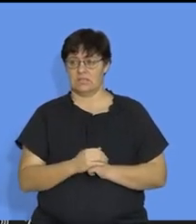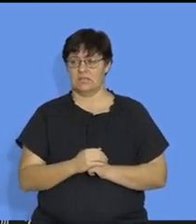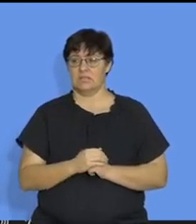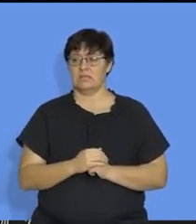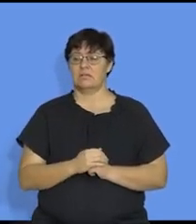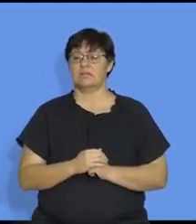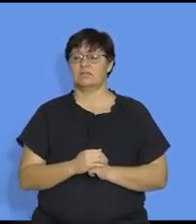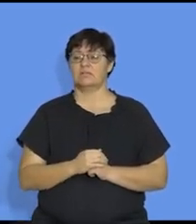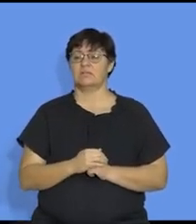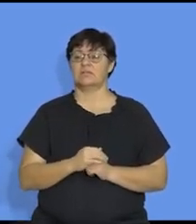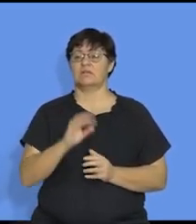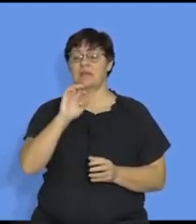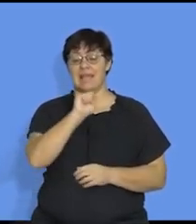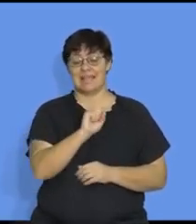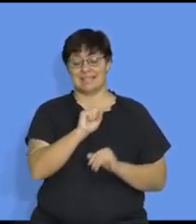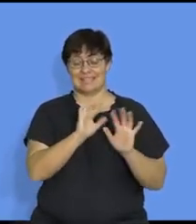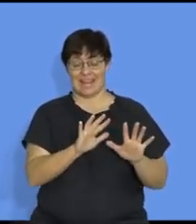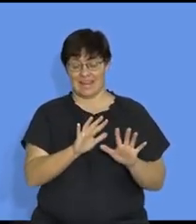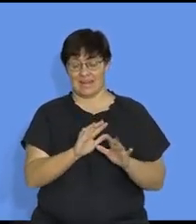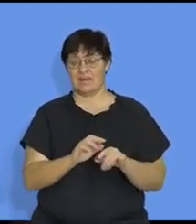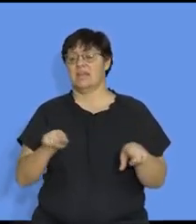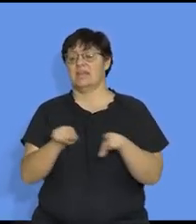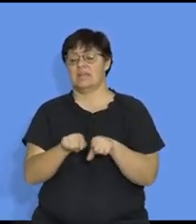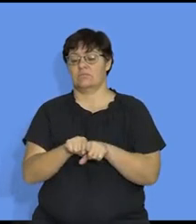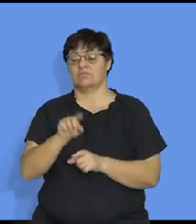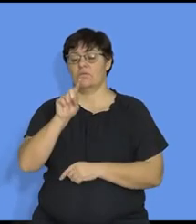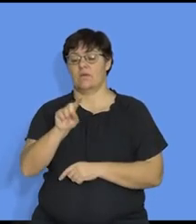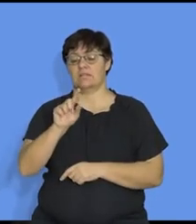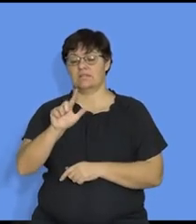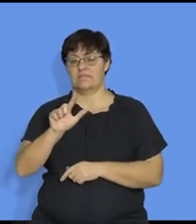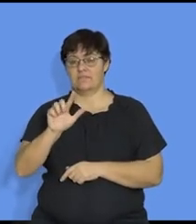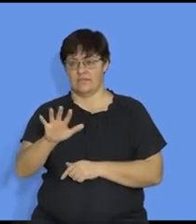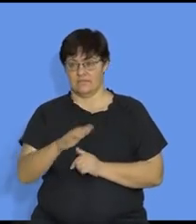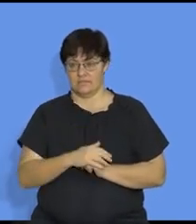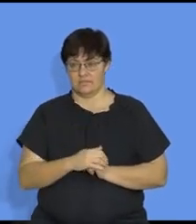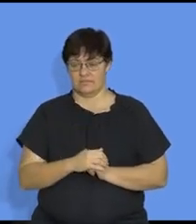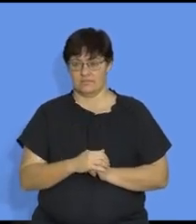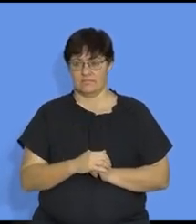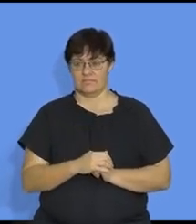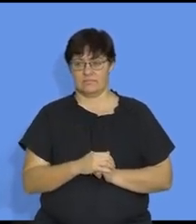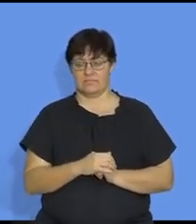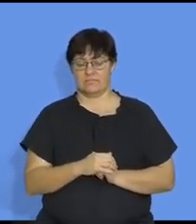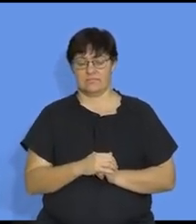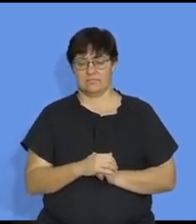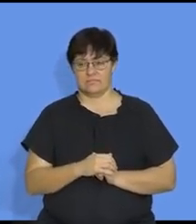So everybody, the sum of my first 10 terms of this particular series is